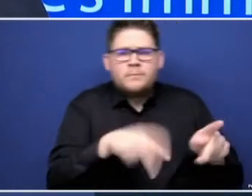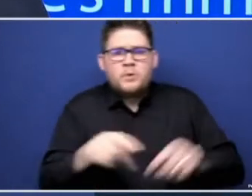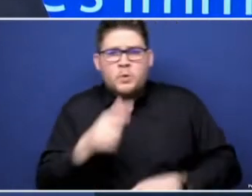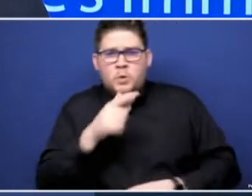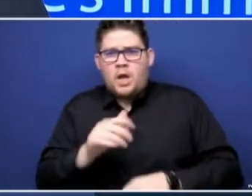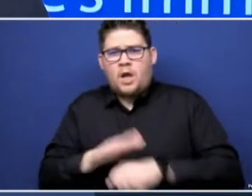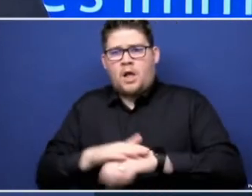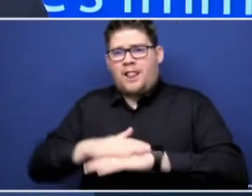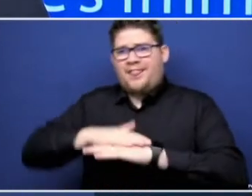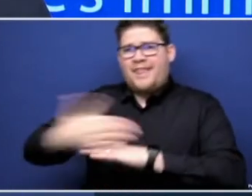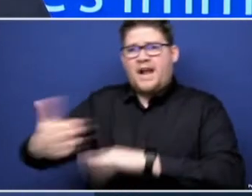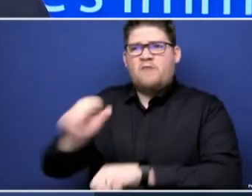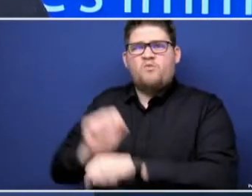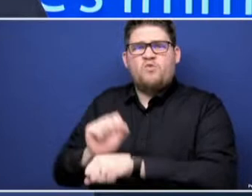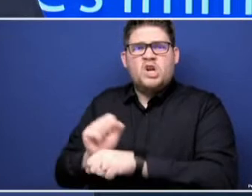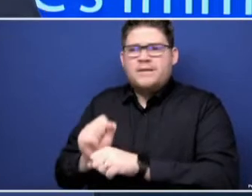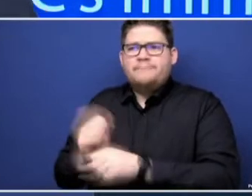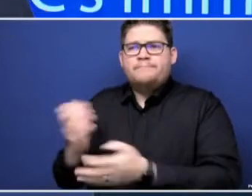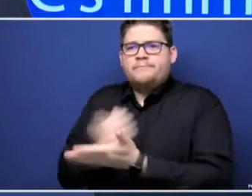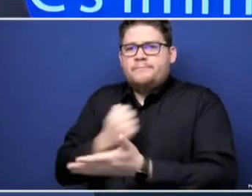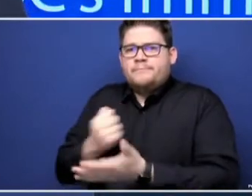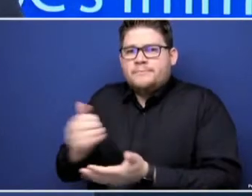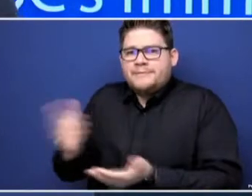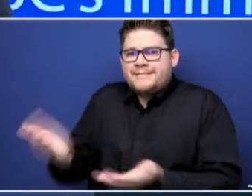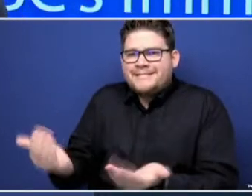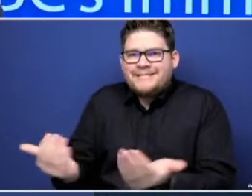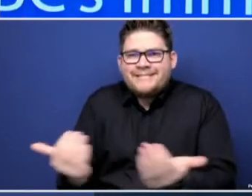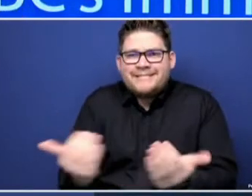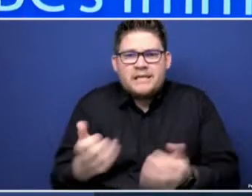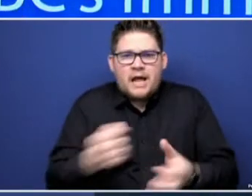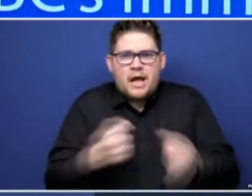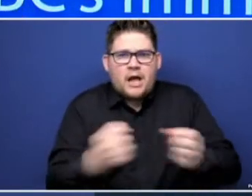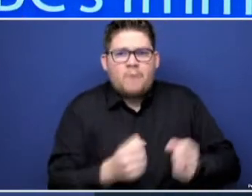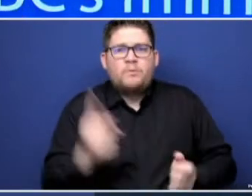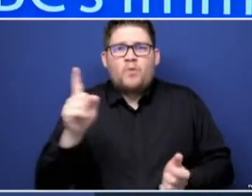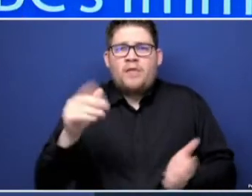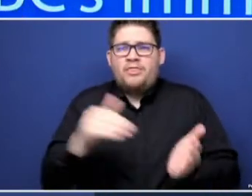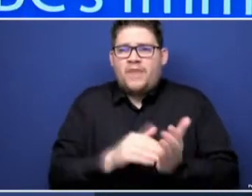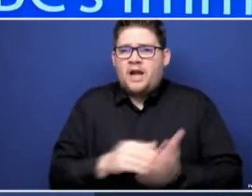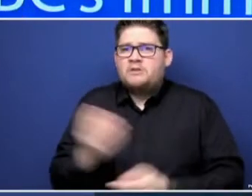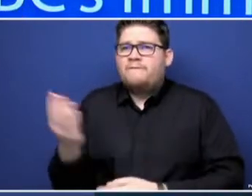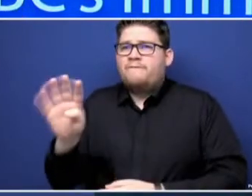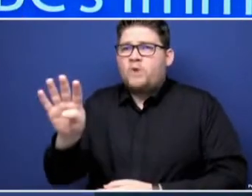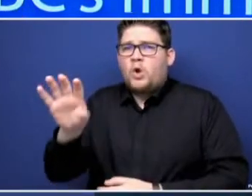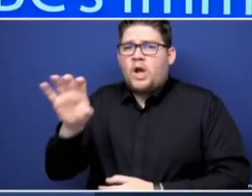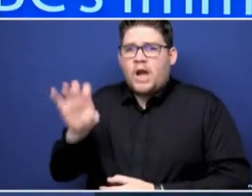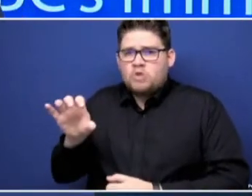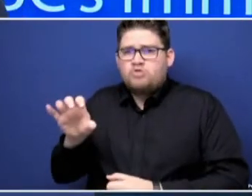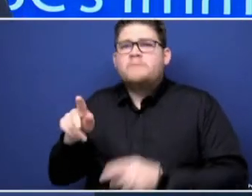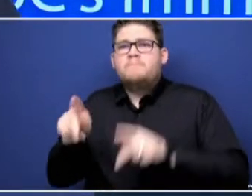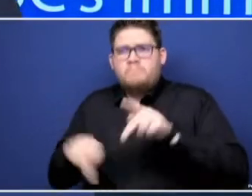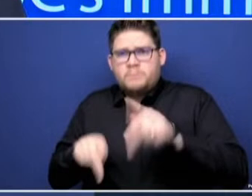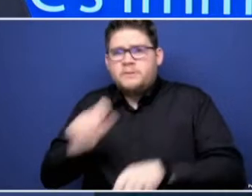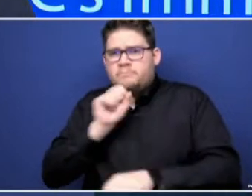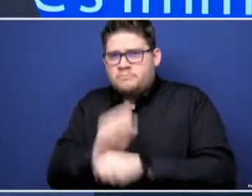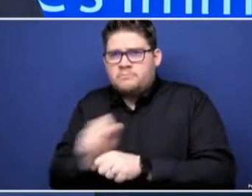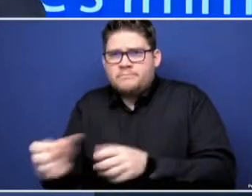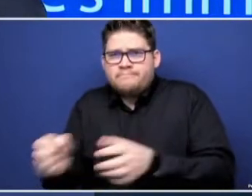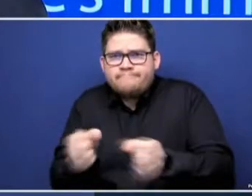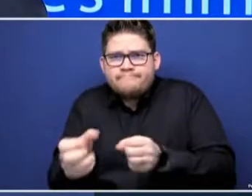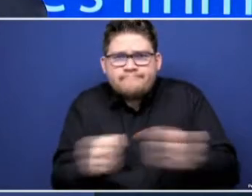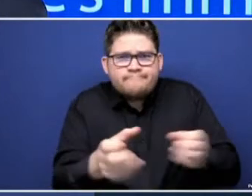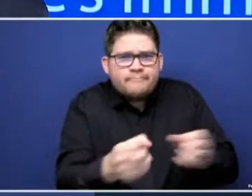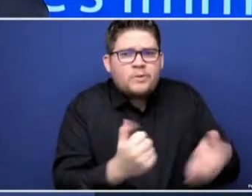increase in caseloads. In fact, a startling increase that led Dr. Henry and Dr. Ballem to make the decision